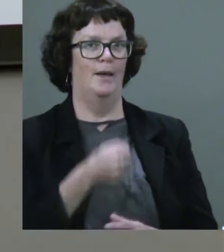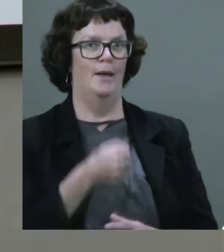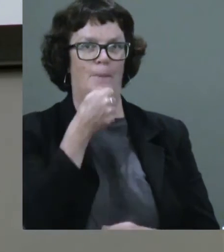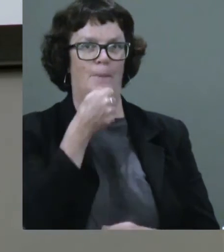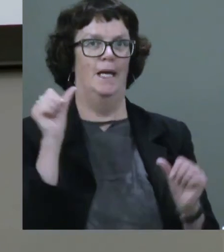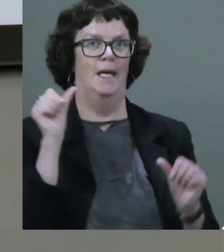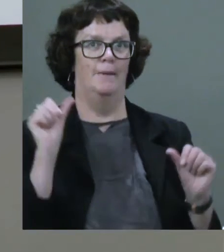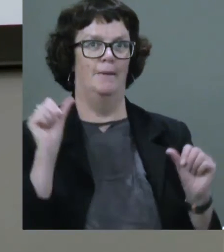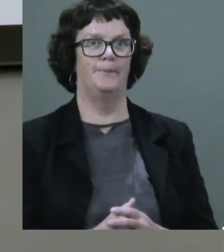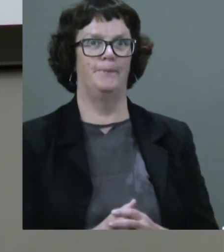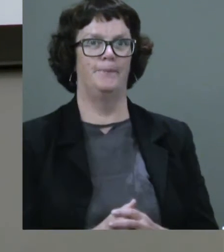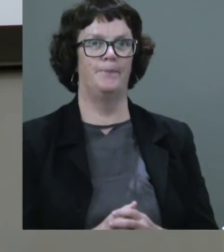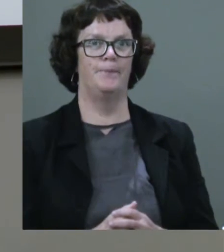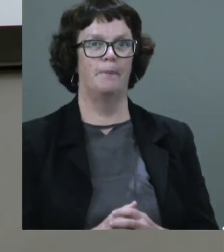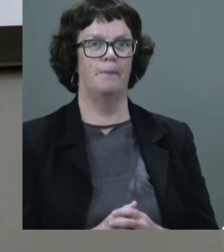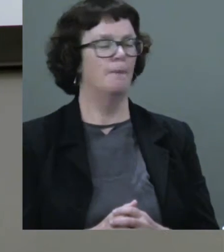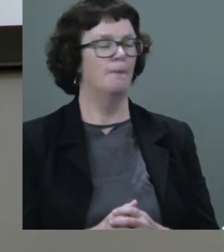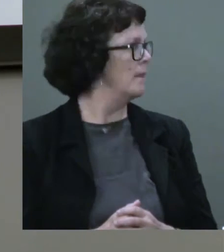So